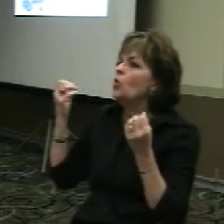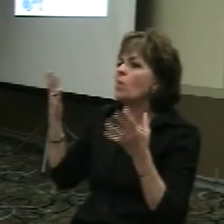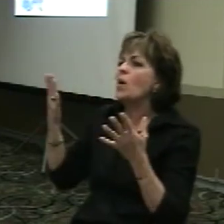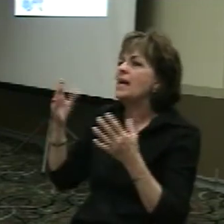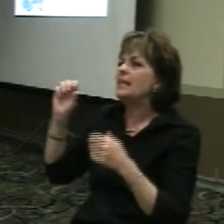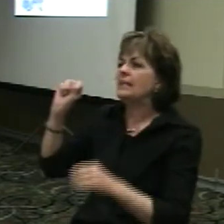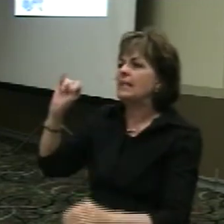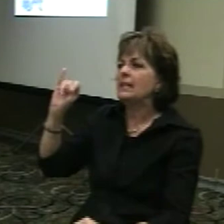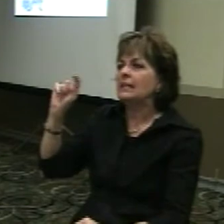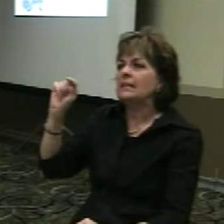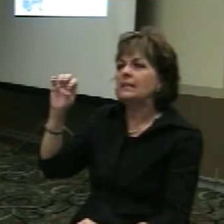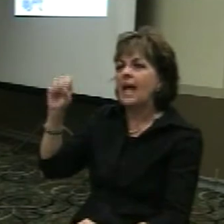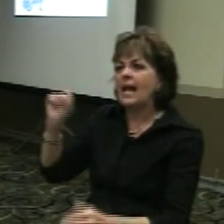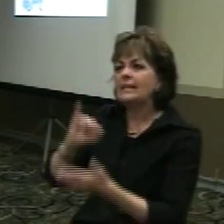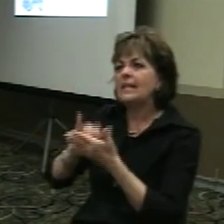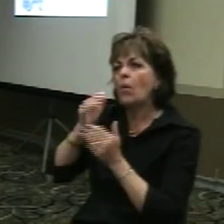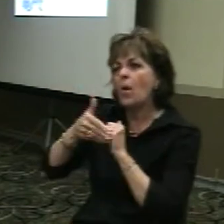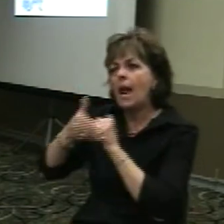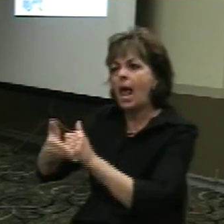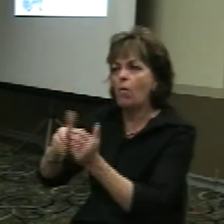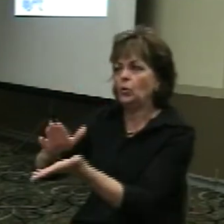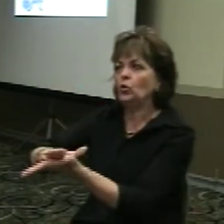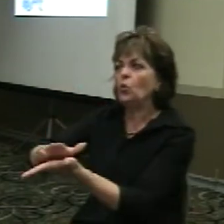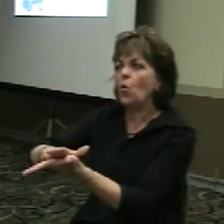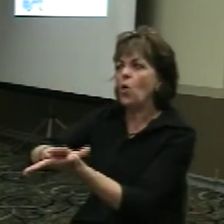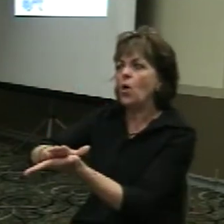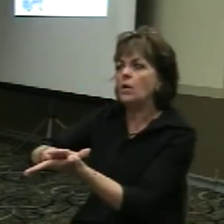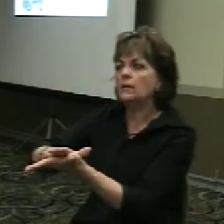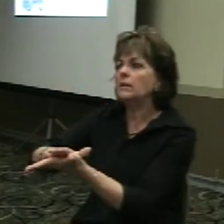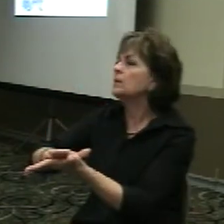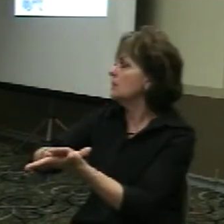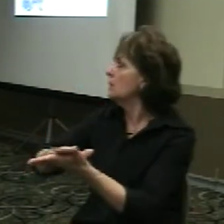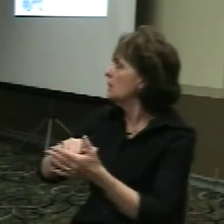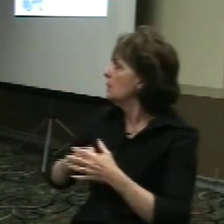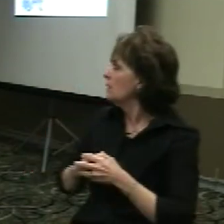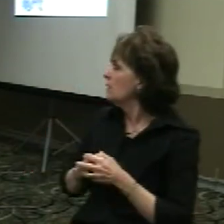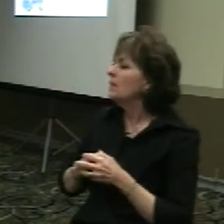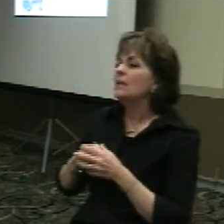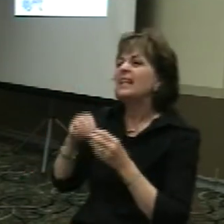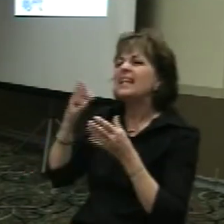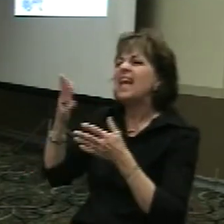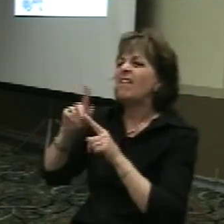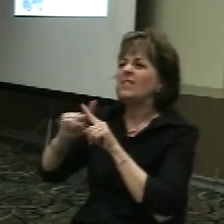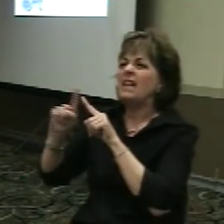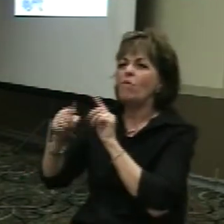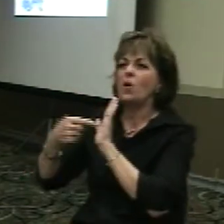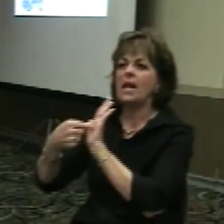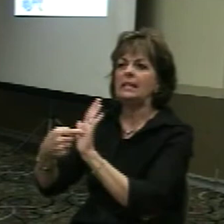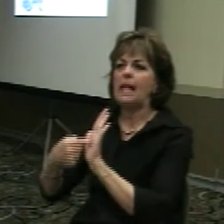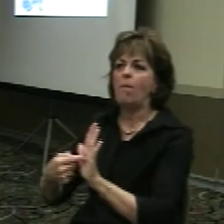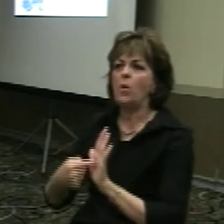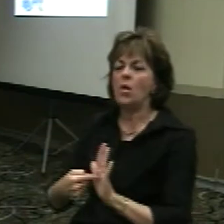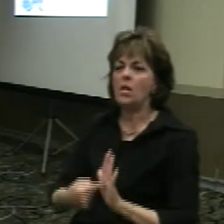numerous sites that will help schools craft or give you examples of